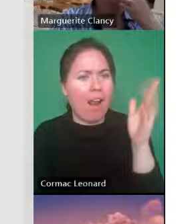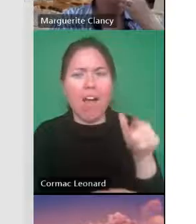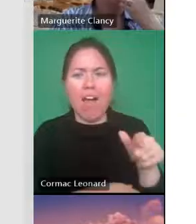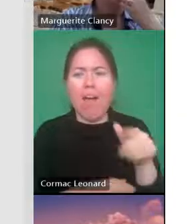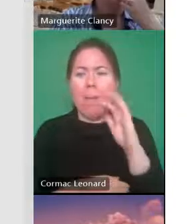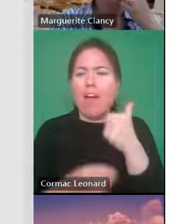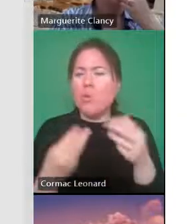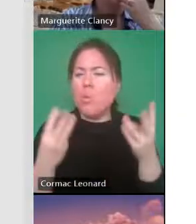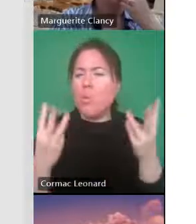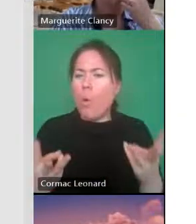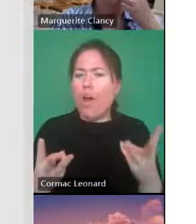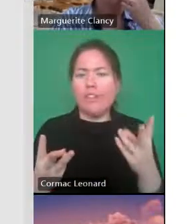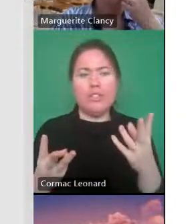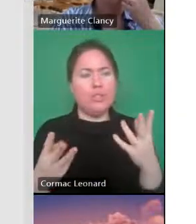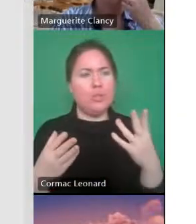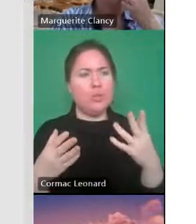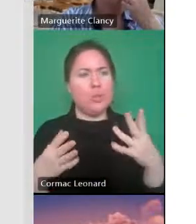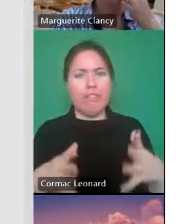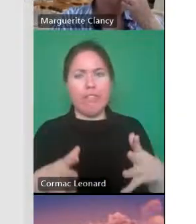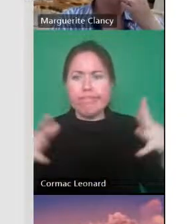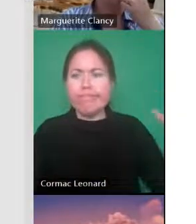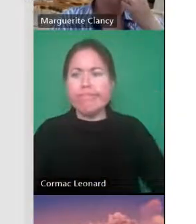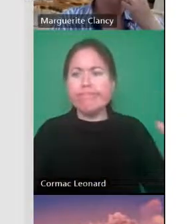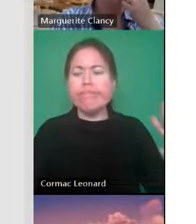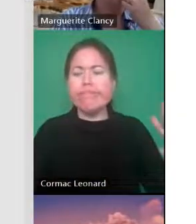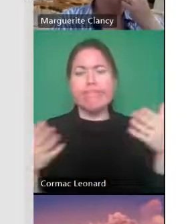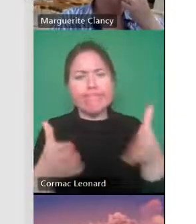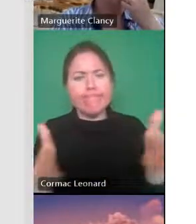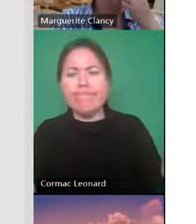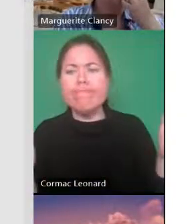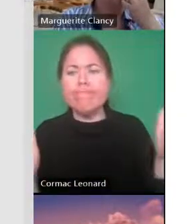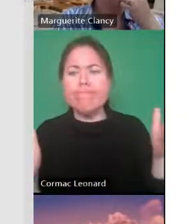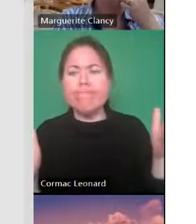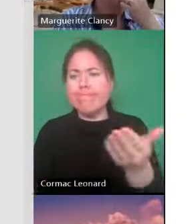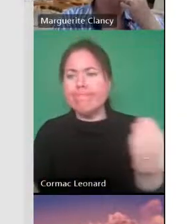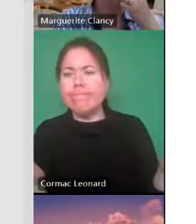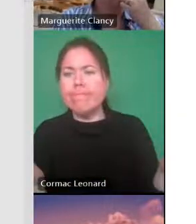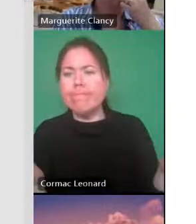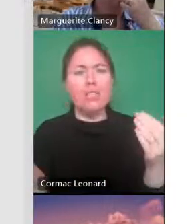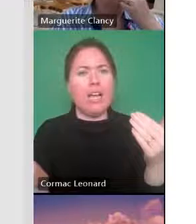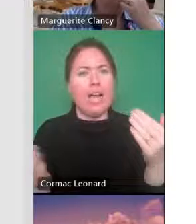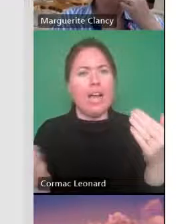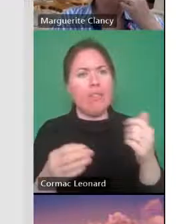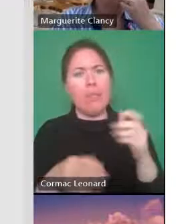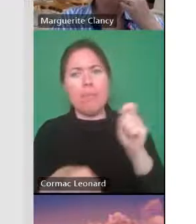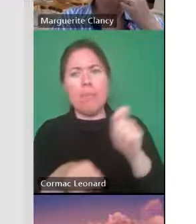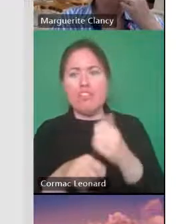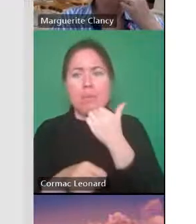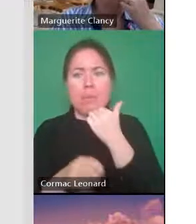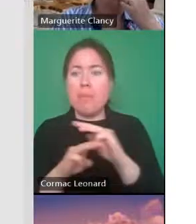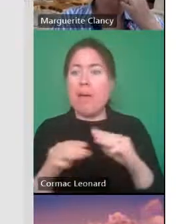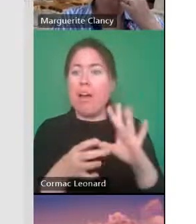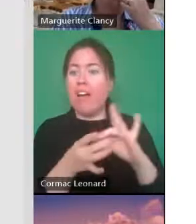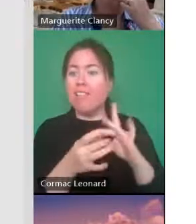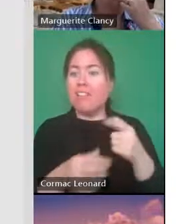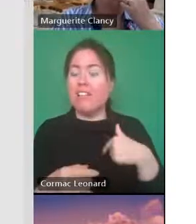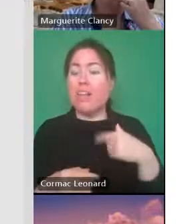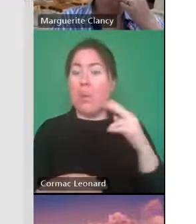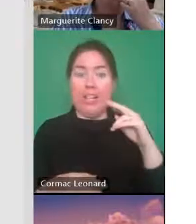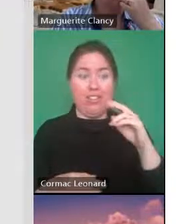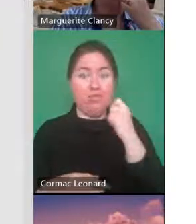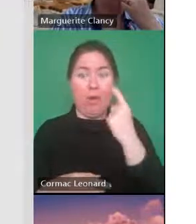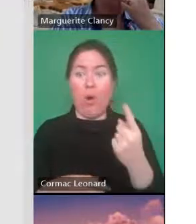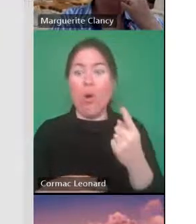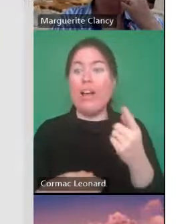we want to maximise as much the people get in touch with us. Tomorrow is Adult Safeguarding Day, and we focus on